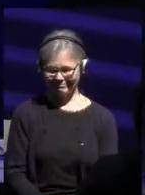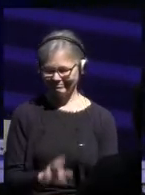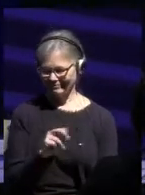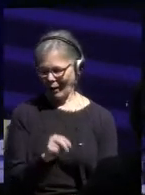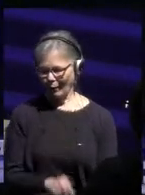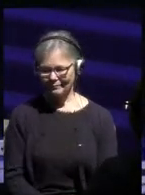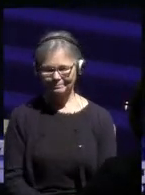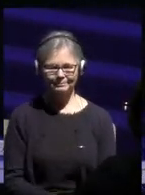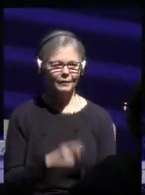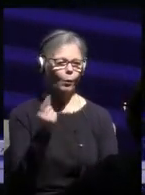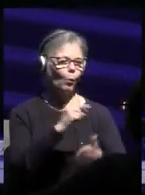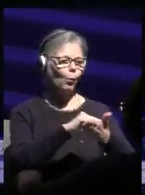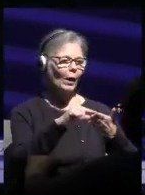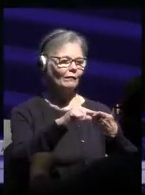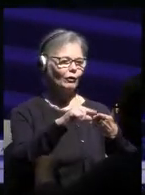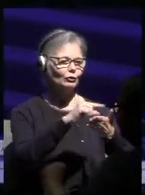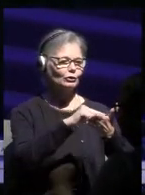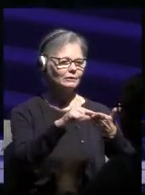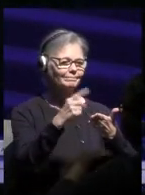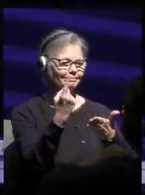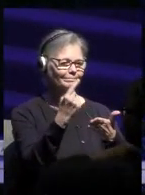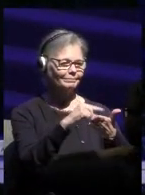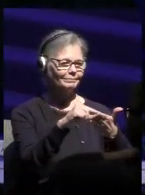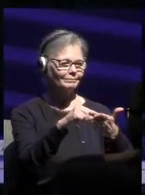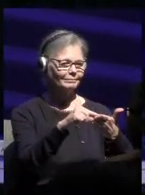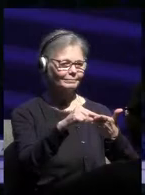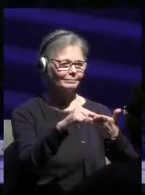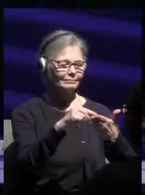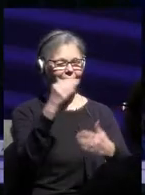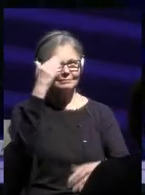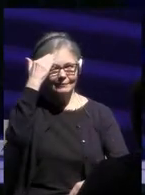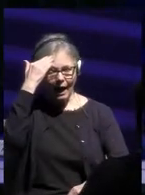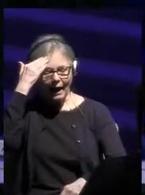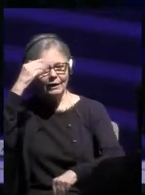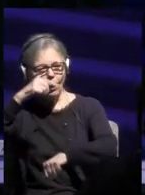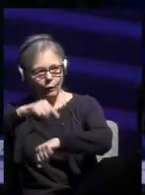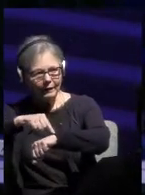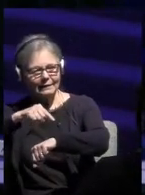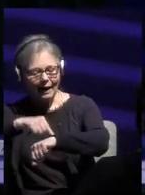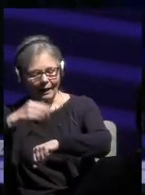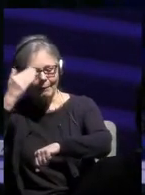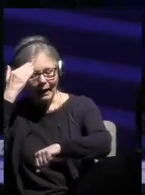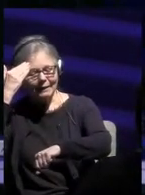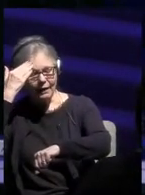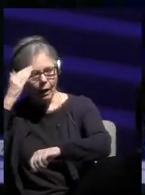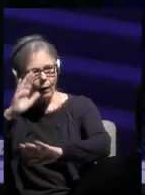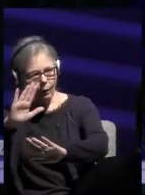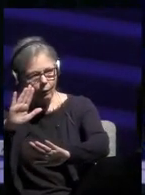The one verse of scripture, I'm certainly cognizant of the time, probably more than you are.